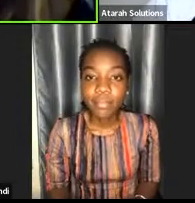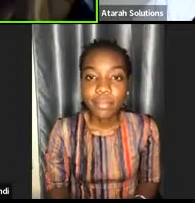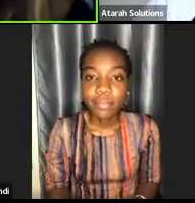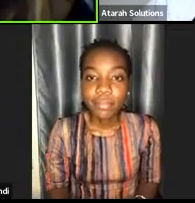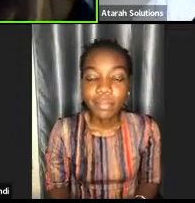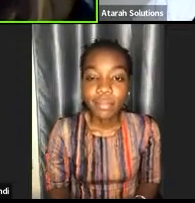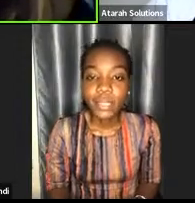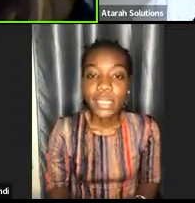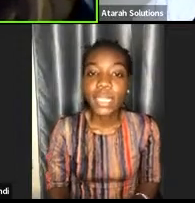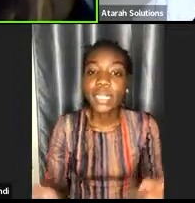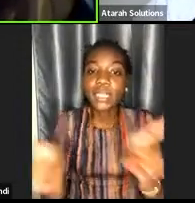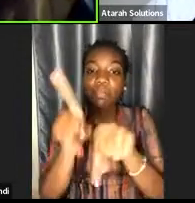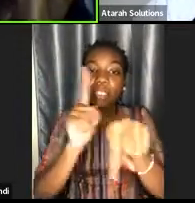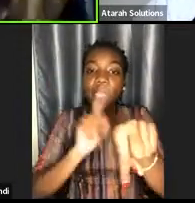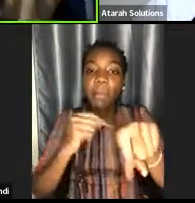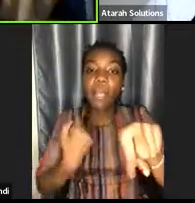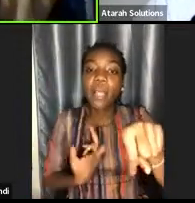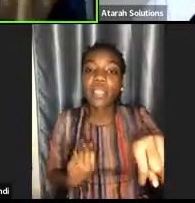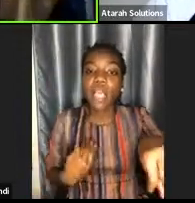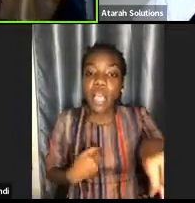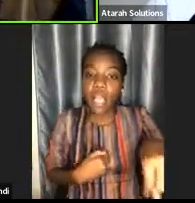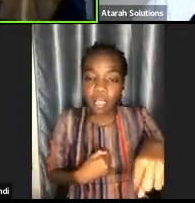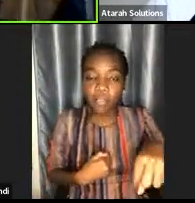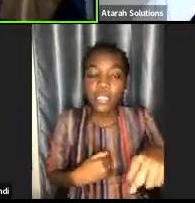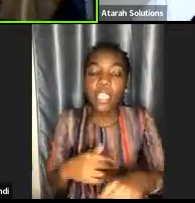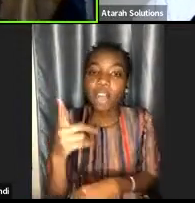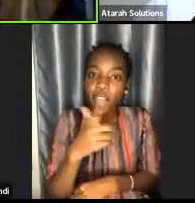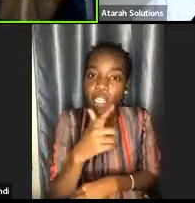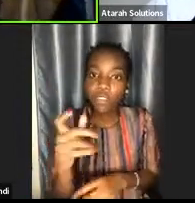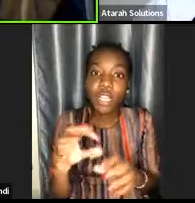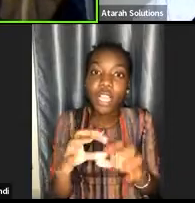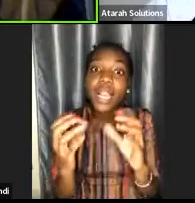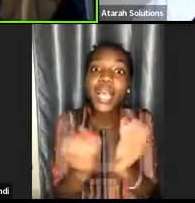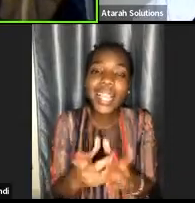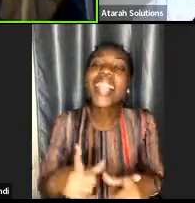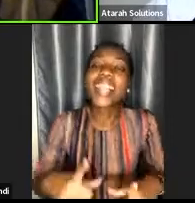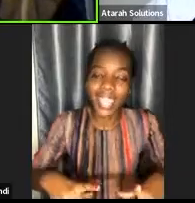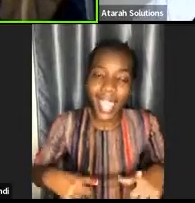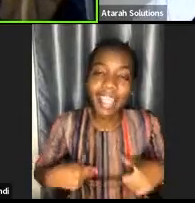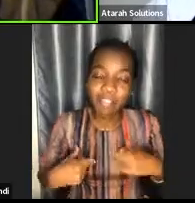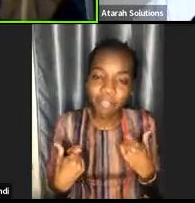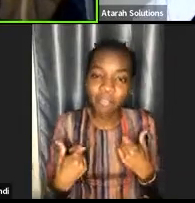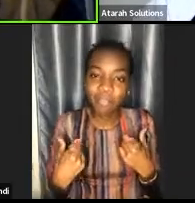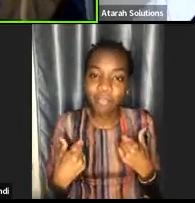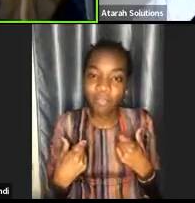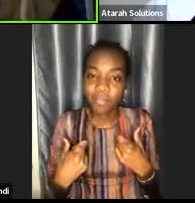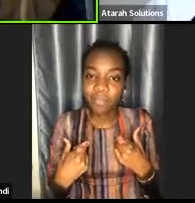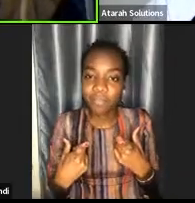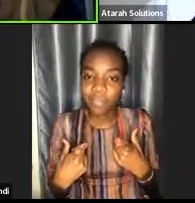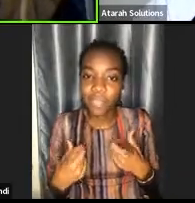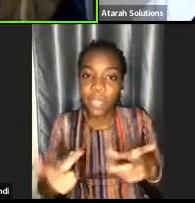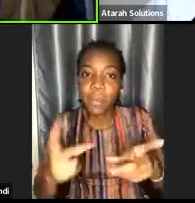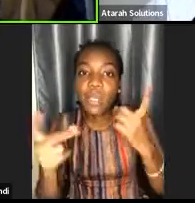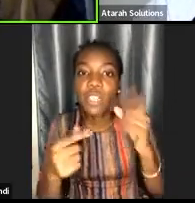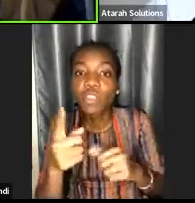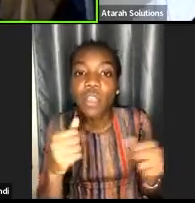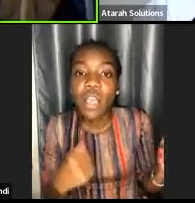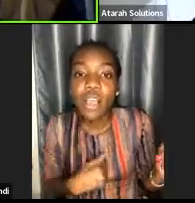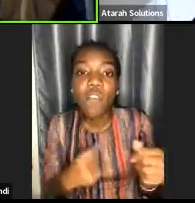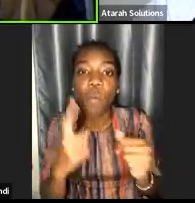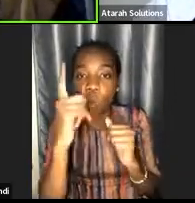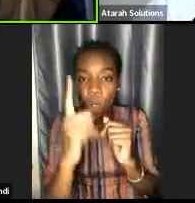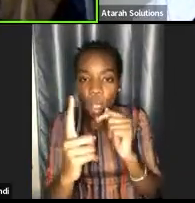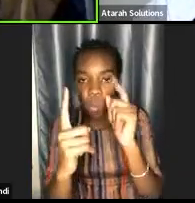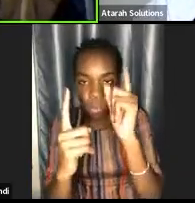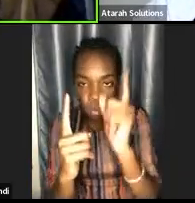have there are virtual classes which are live, where you have one-on-one and